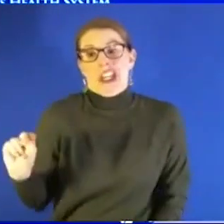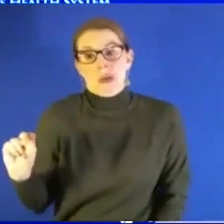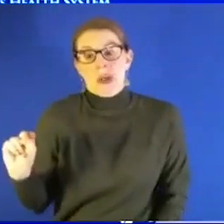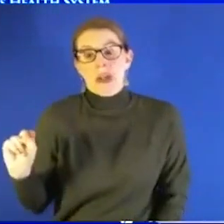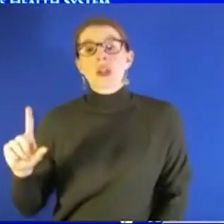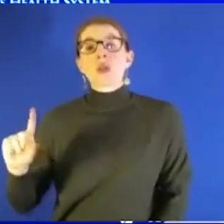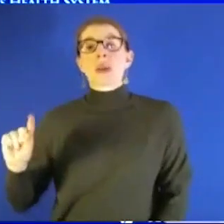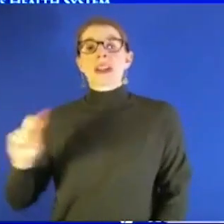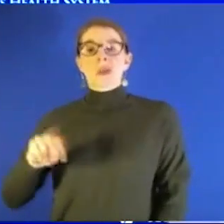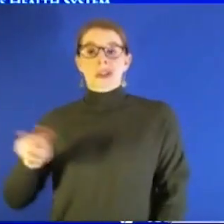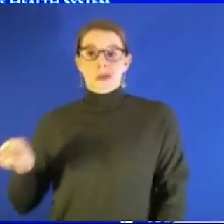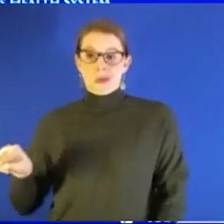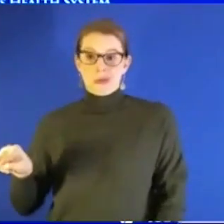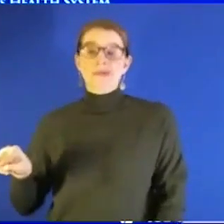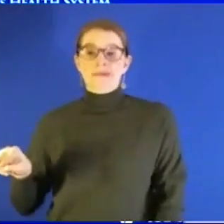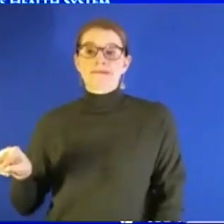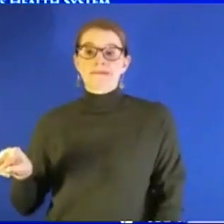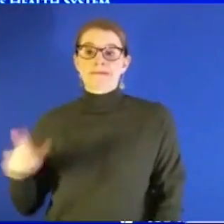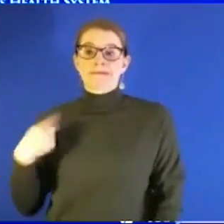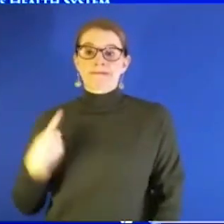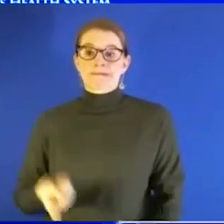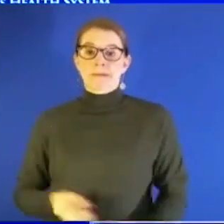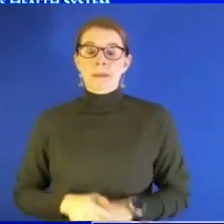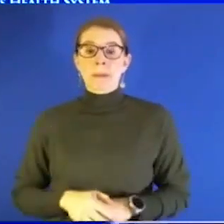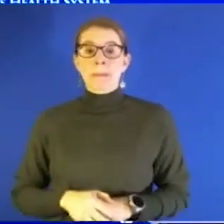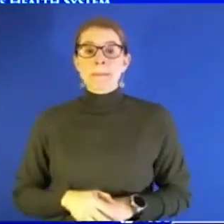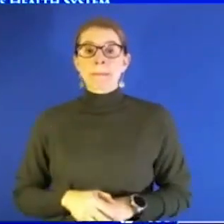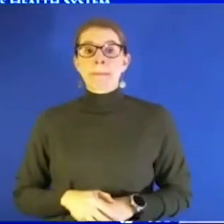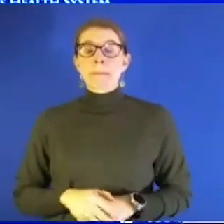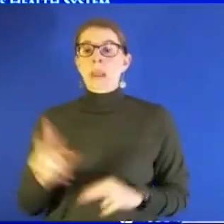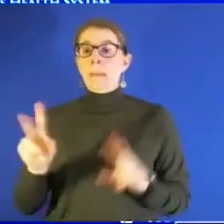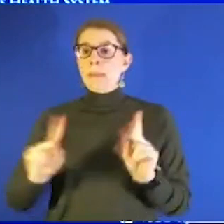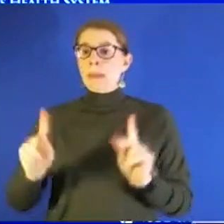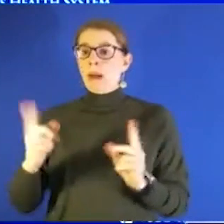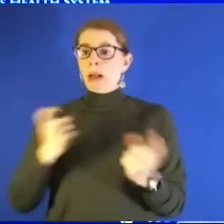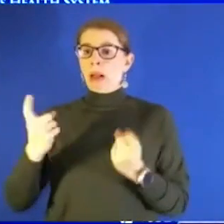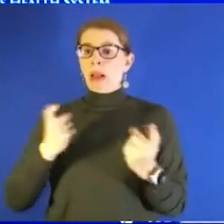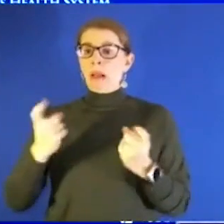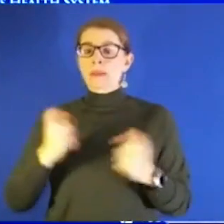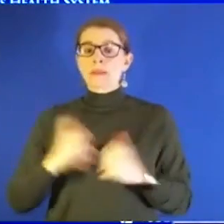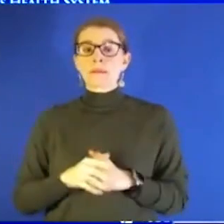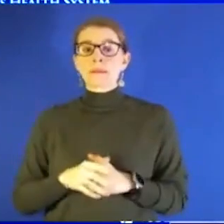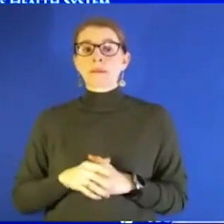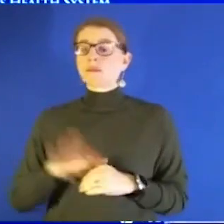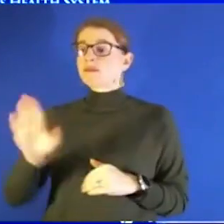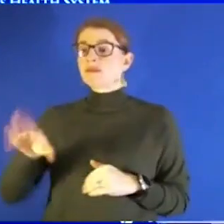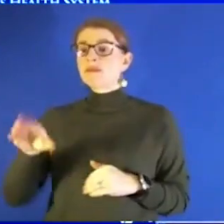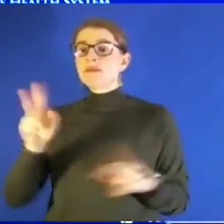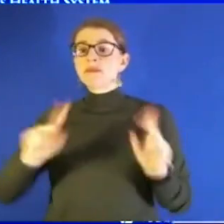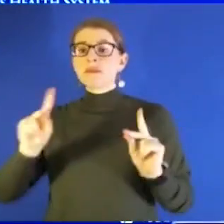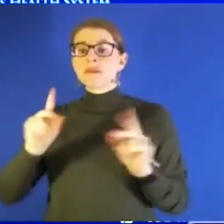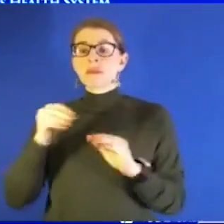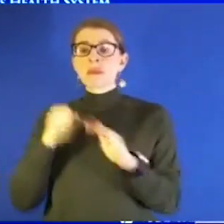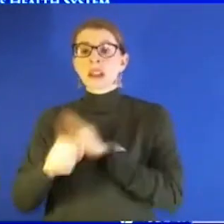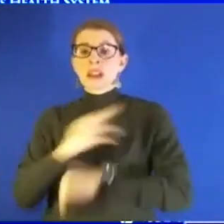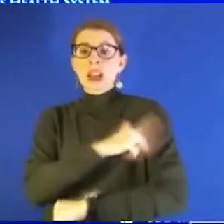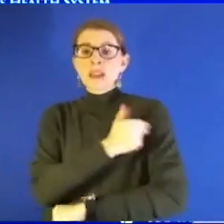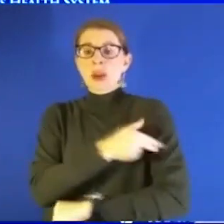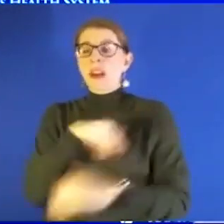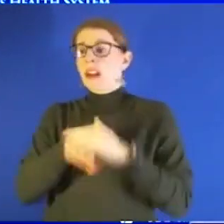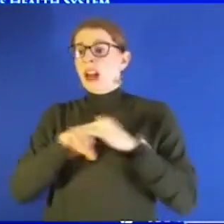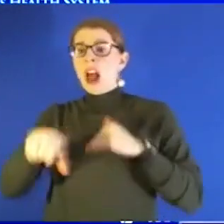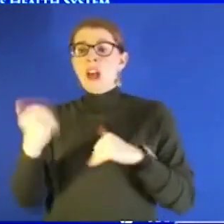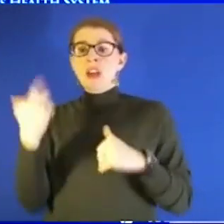2022. And we do see people, and we've been asked questions, the people in the hospital are just coming in for other reasons and they're just